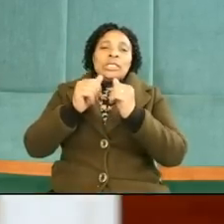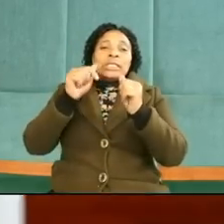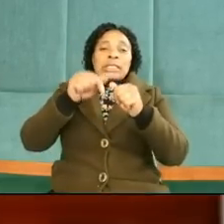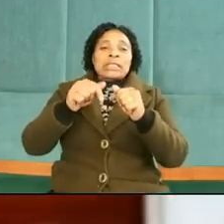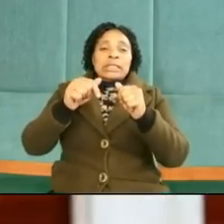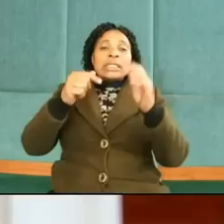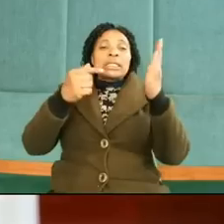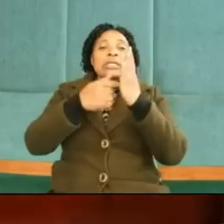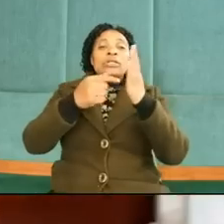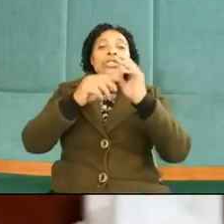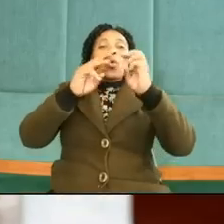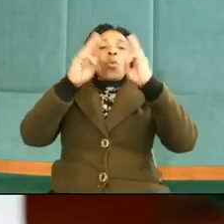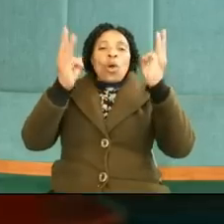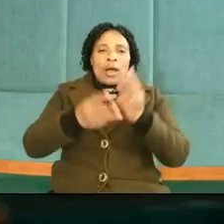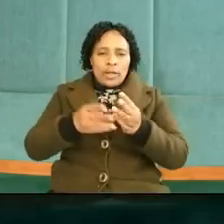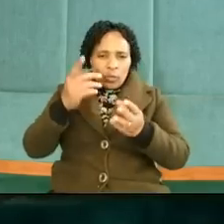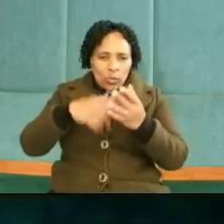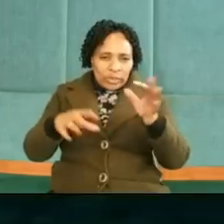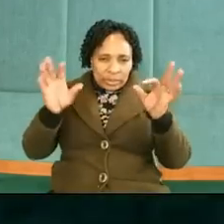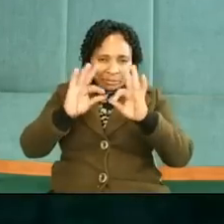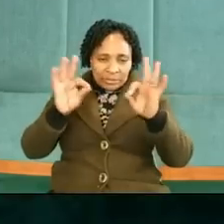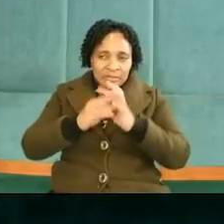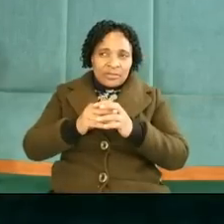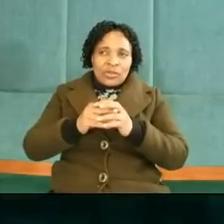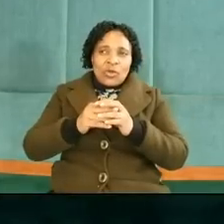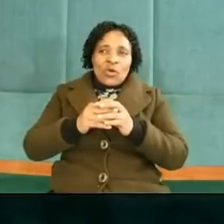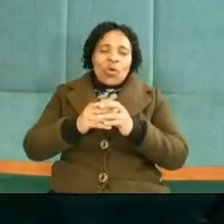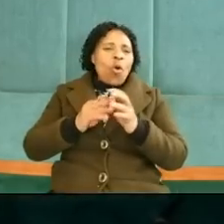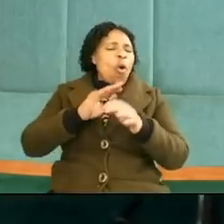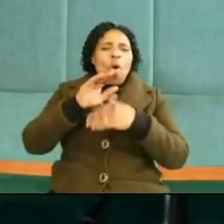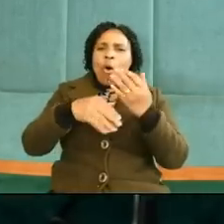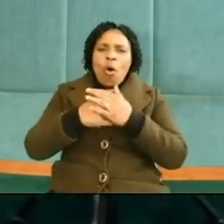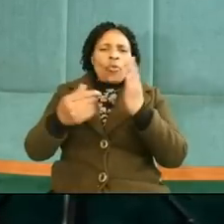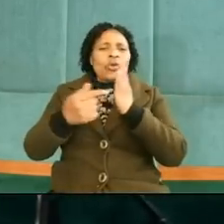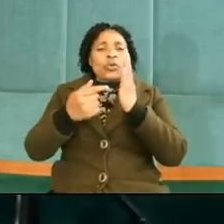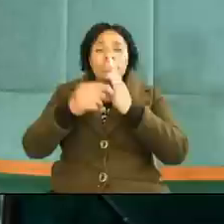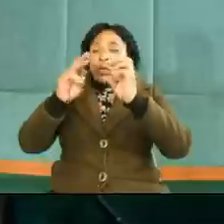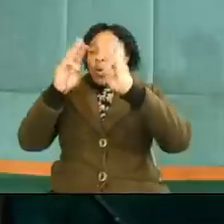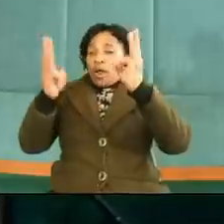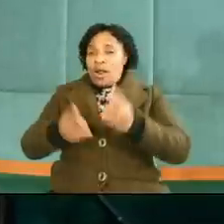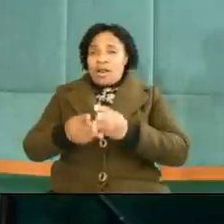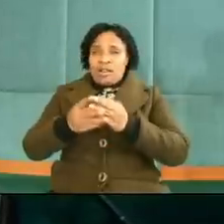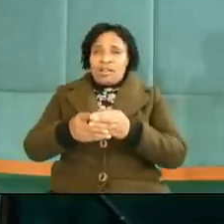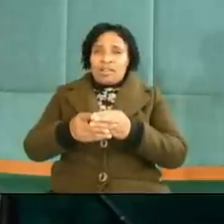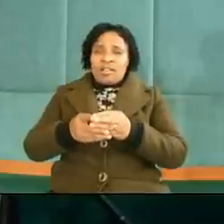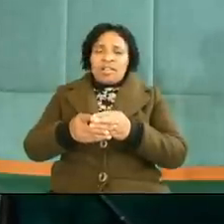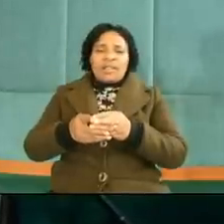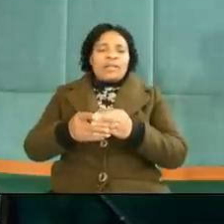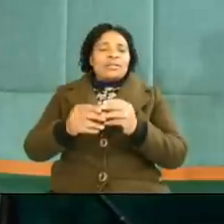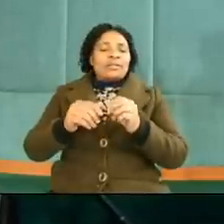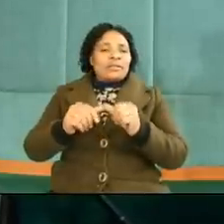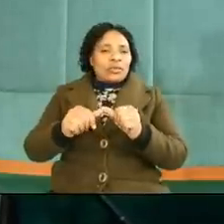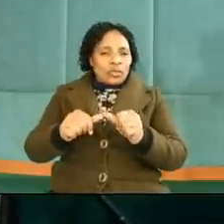With all that technology in the world, here's what is amazing. God is too good, you know. With all that technology in the world, we were still